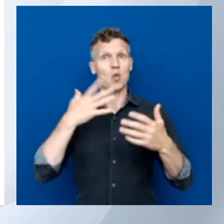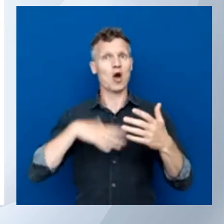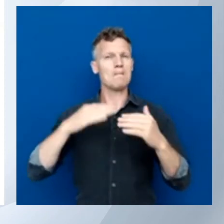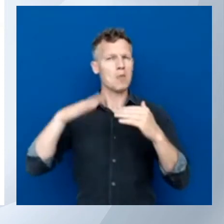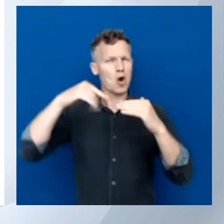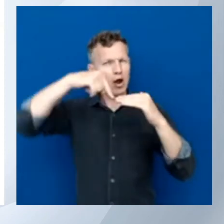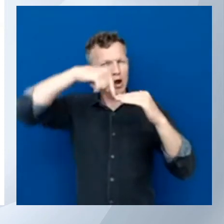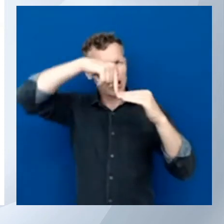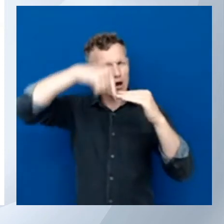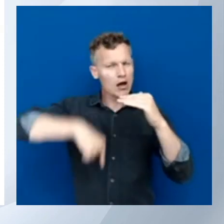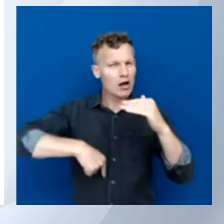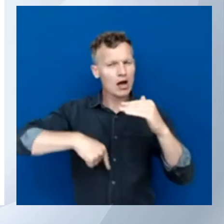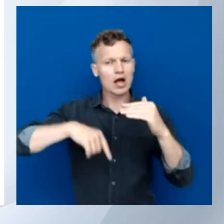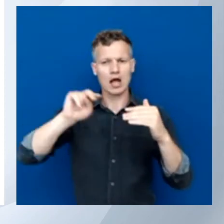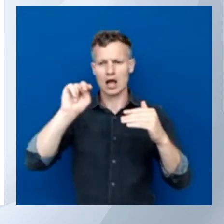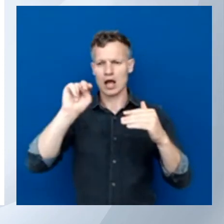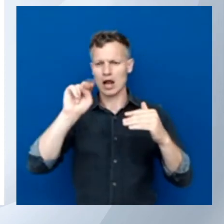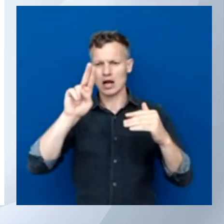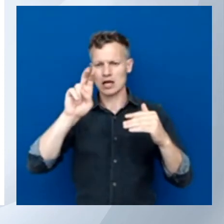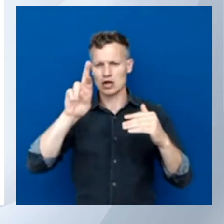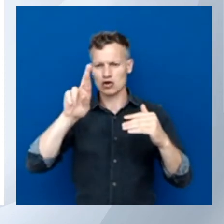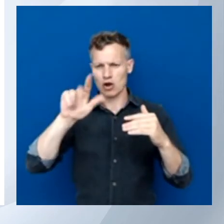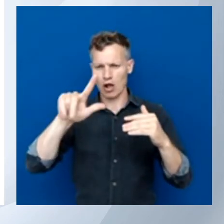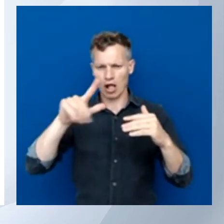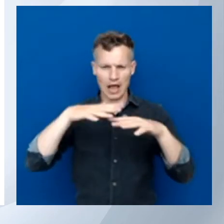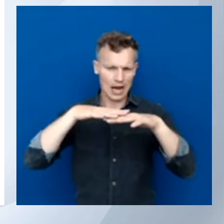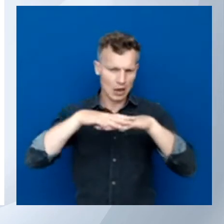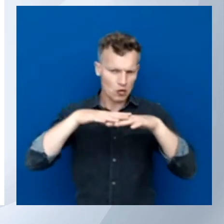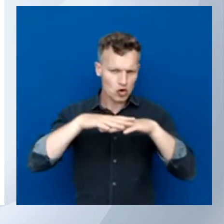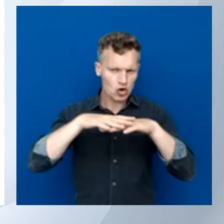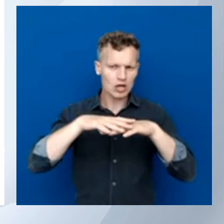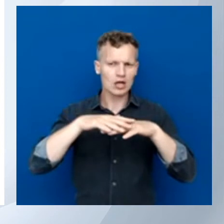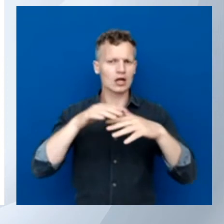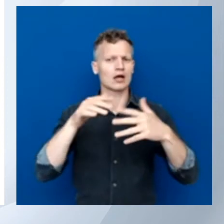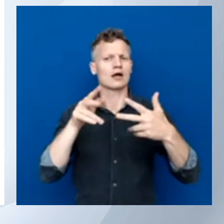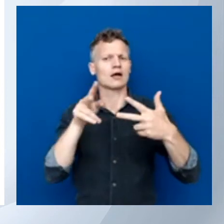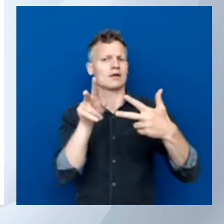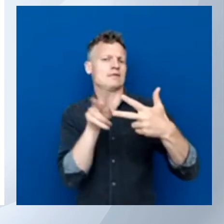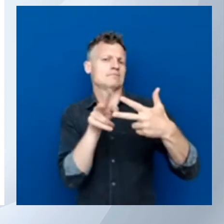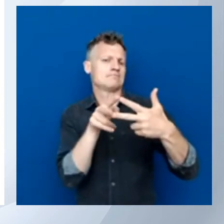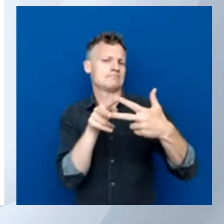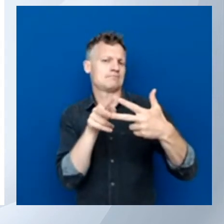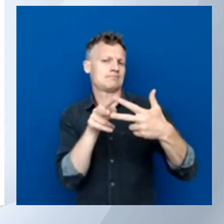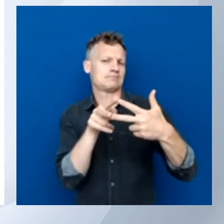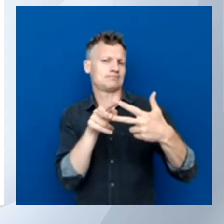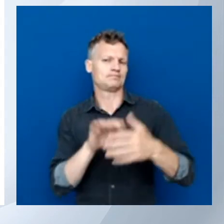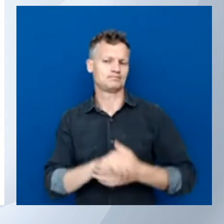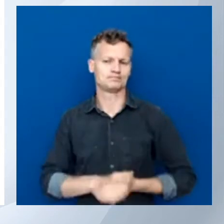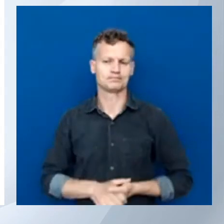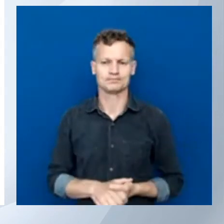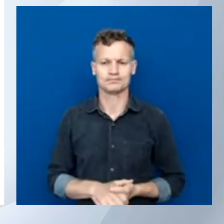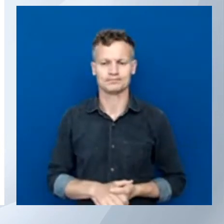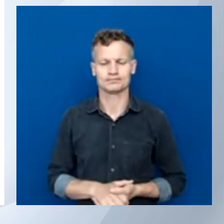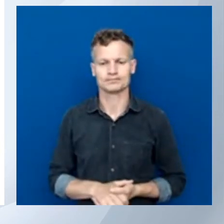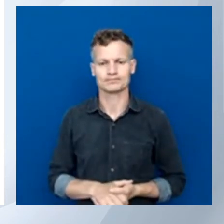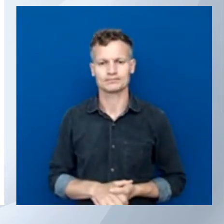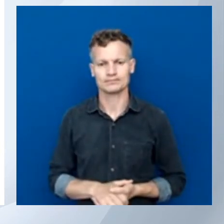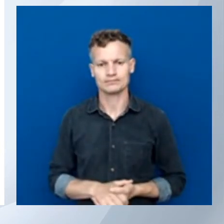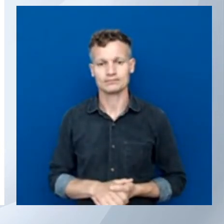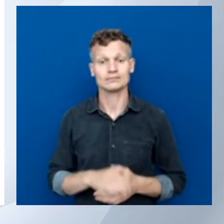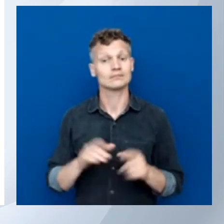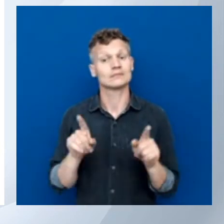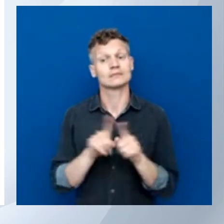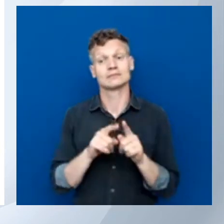the Unified Information Explorer or the Introspective Rationale explainer. And as I said in this